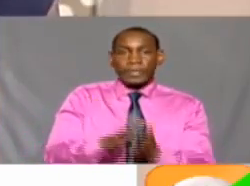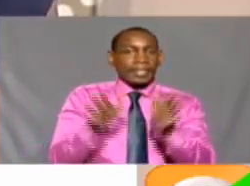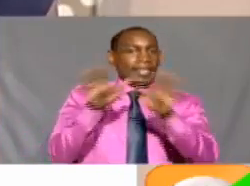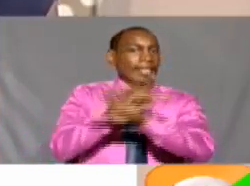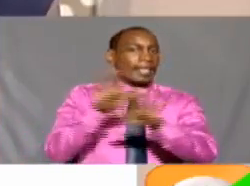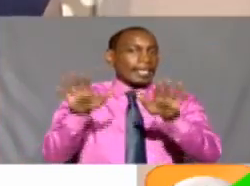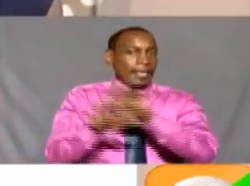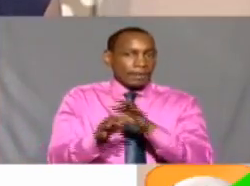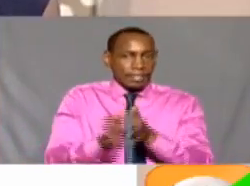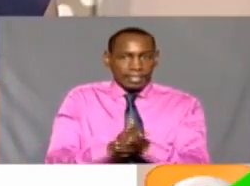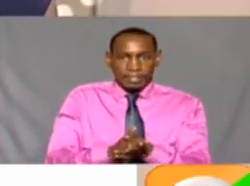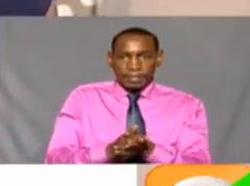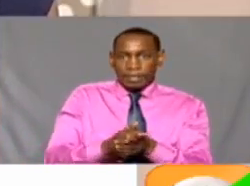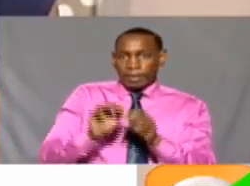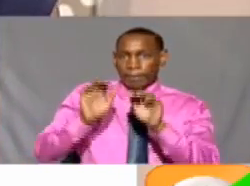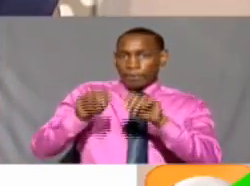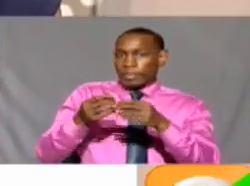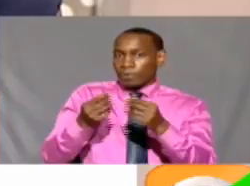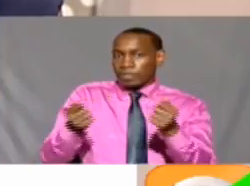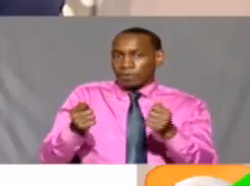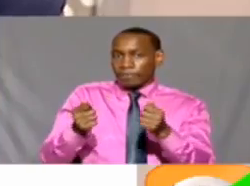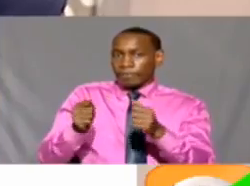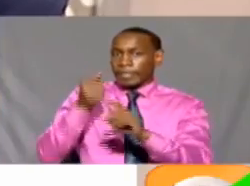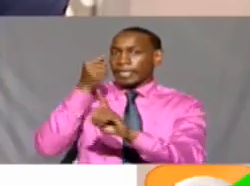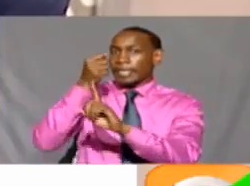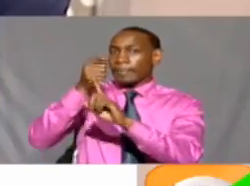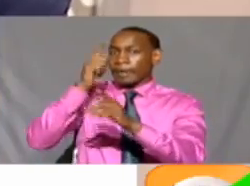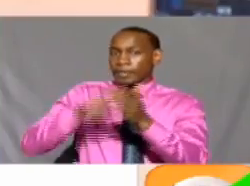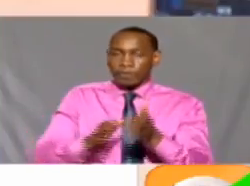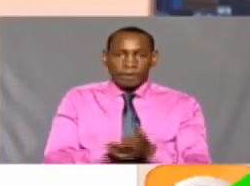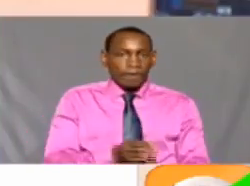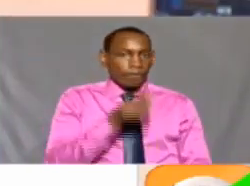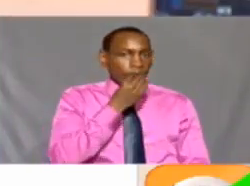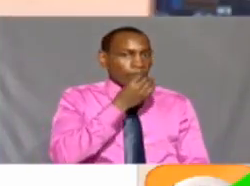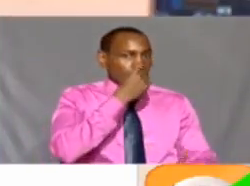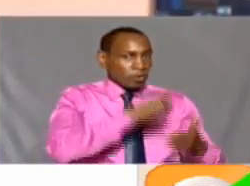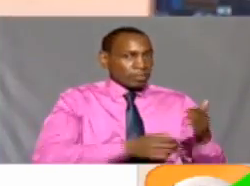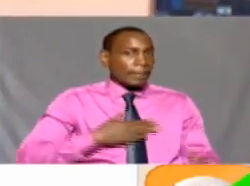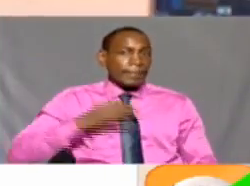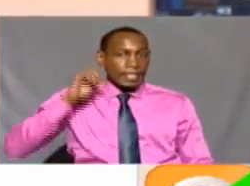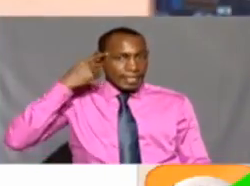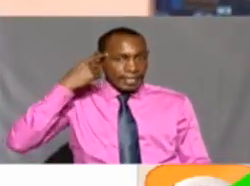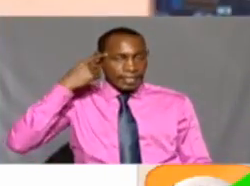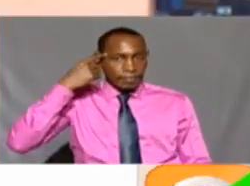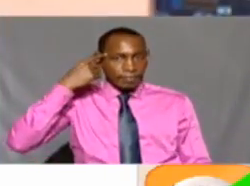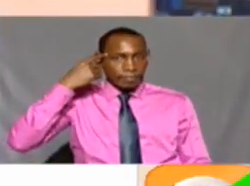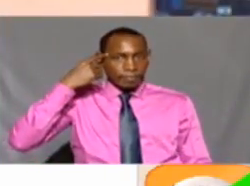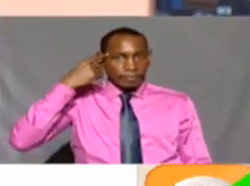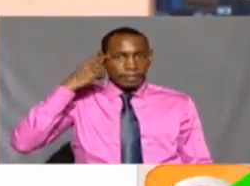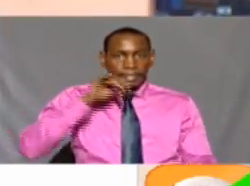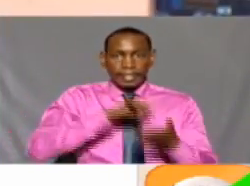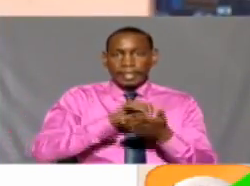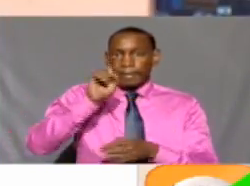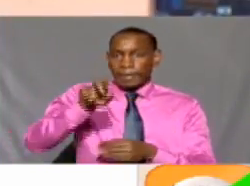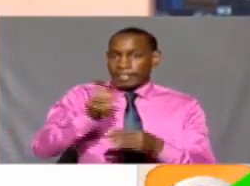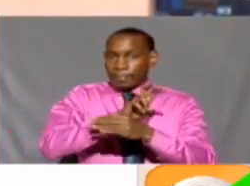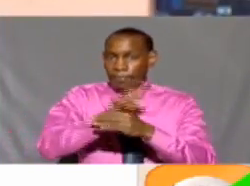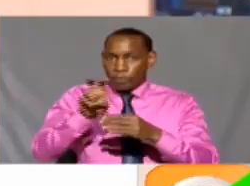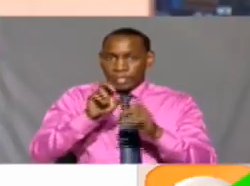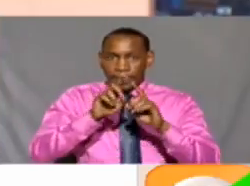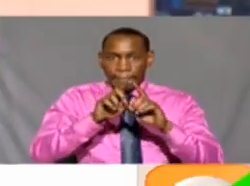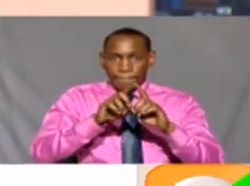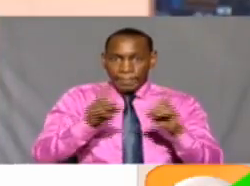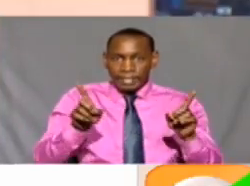everything. So to mitigate perhaps the effects? So for food prices, I think it's something that we need to monitor, but what we need